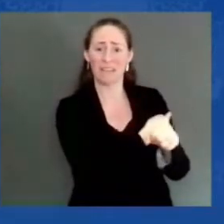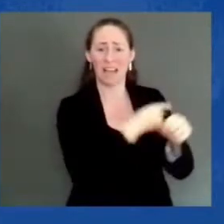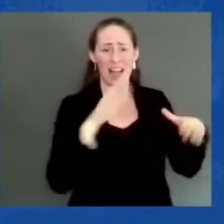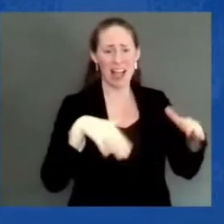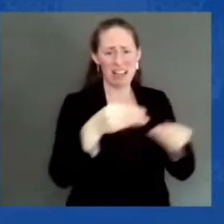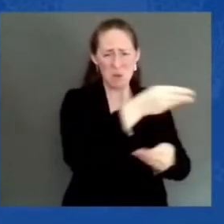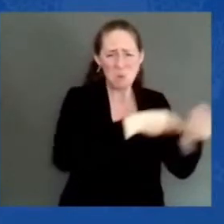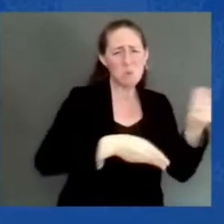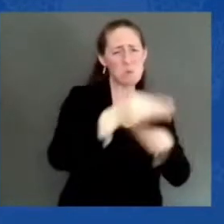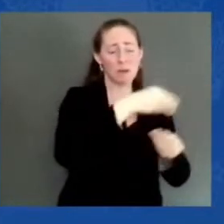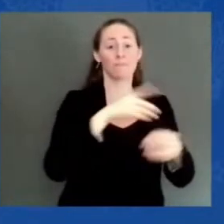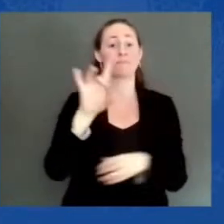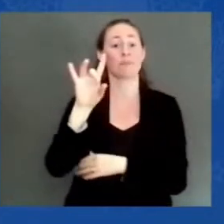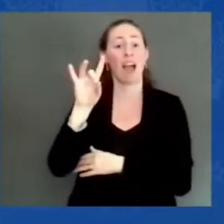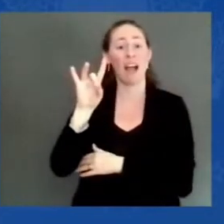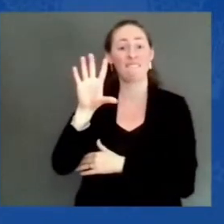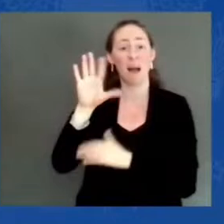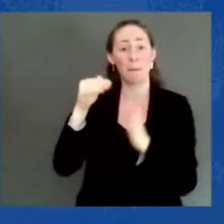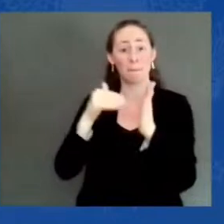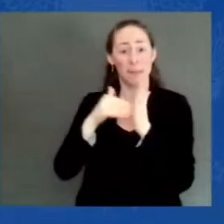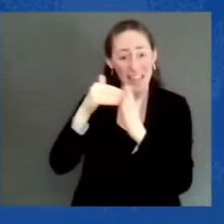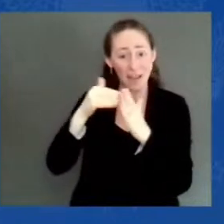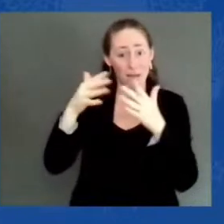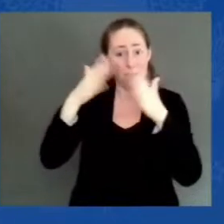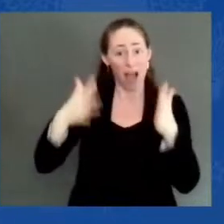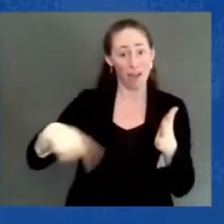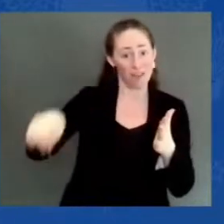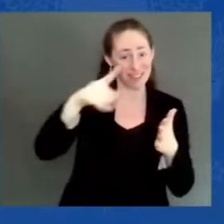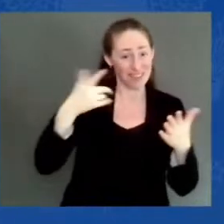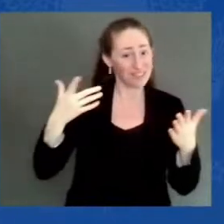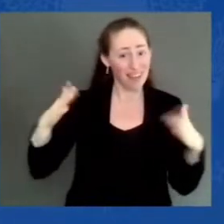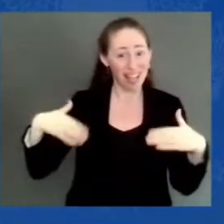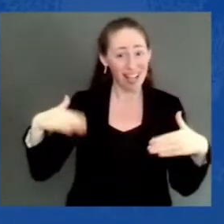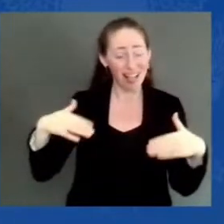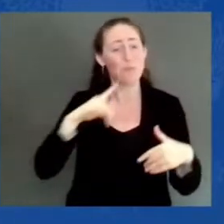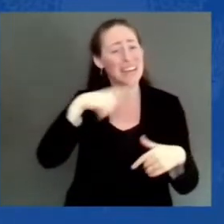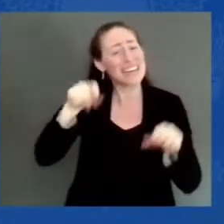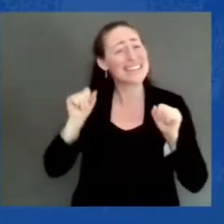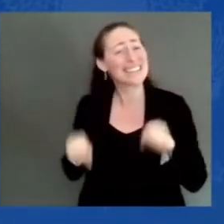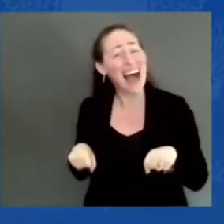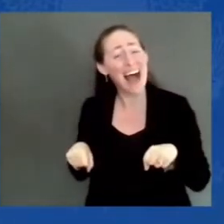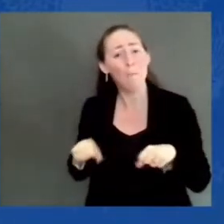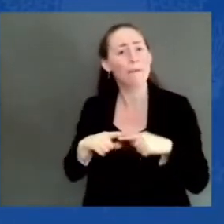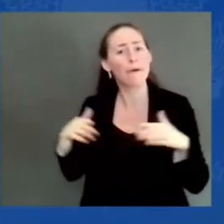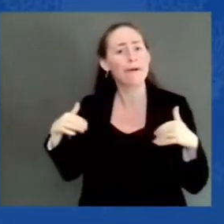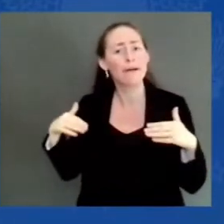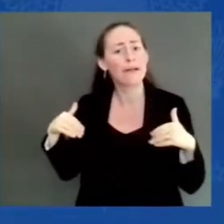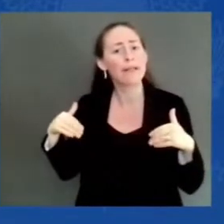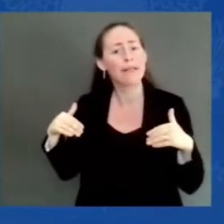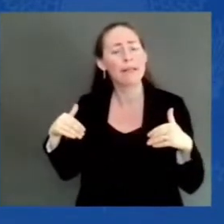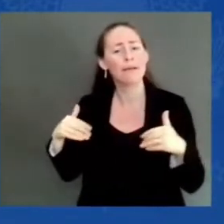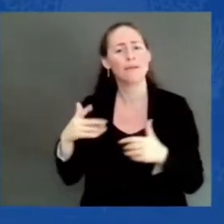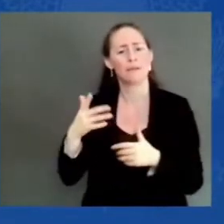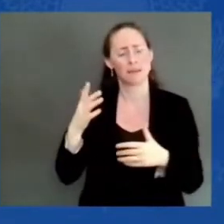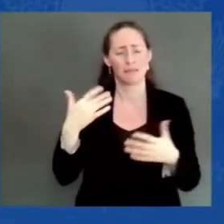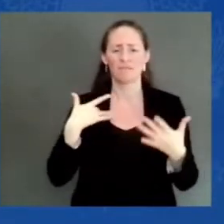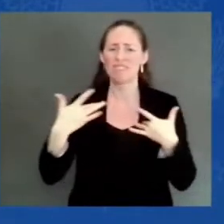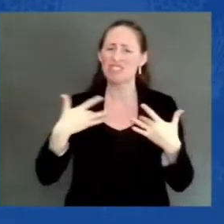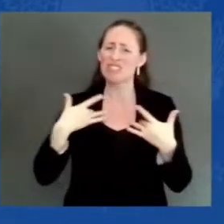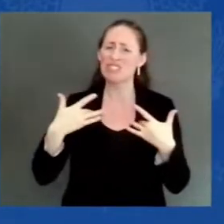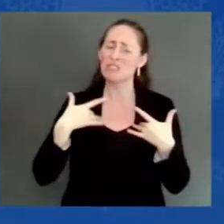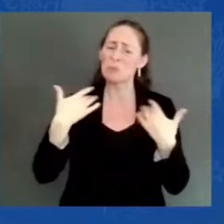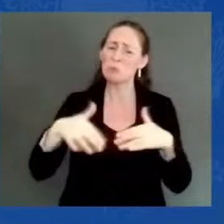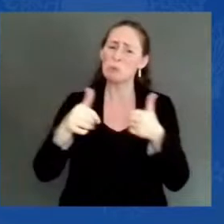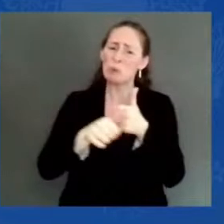unvaccinated and at real risk. Across the country, virtually all of the COVID-19 hospitalizations